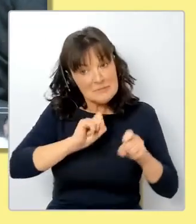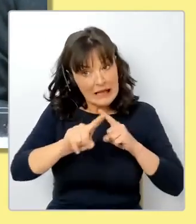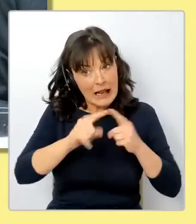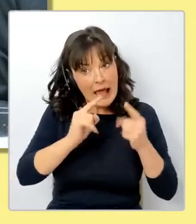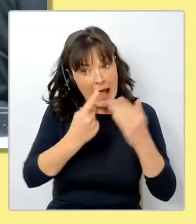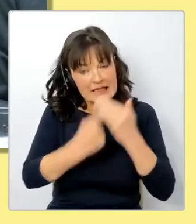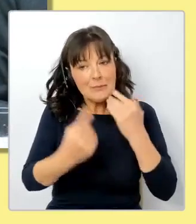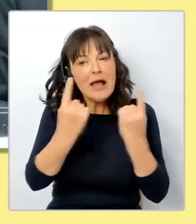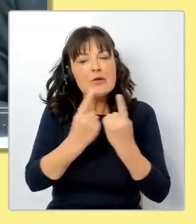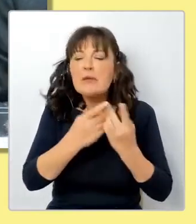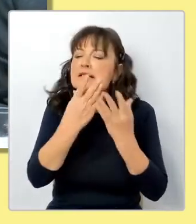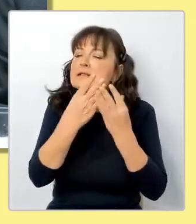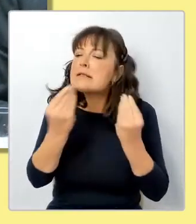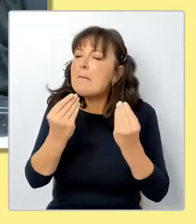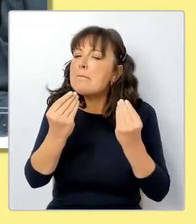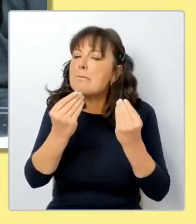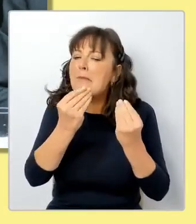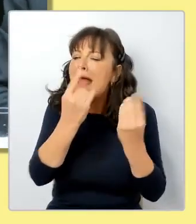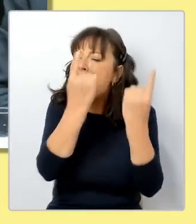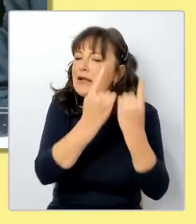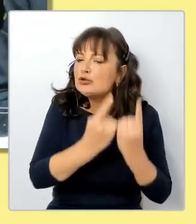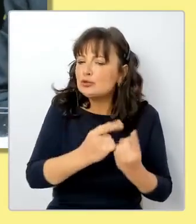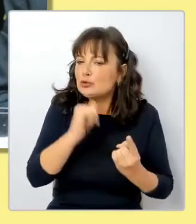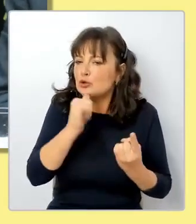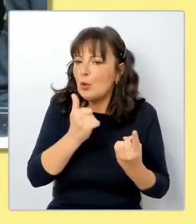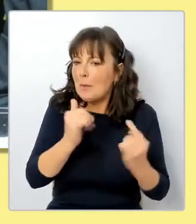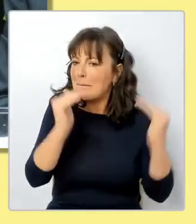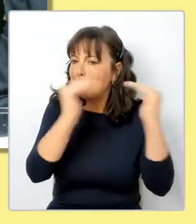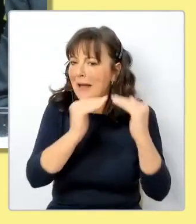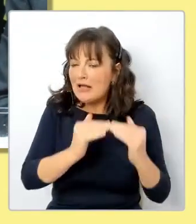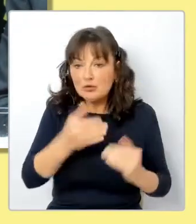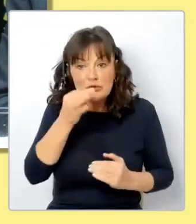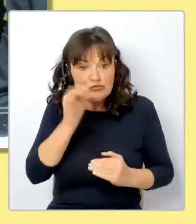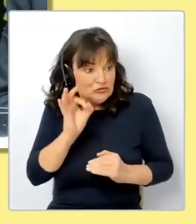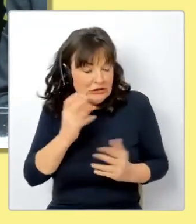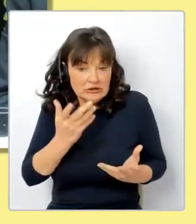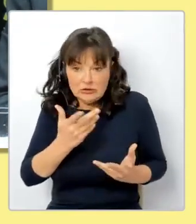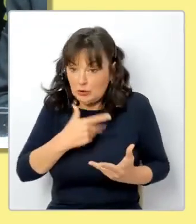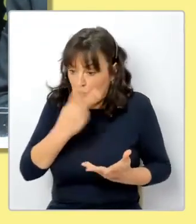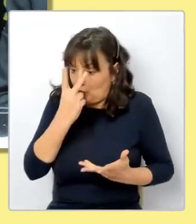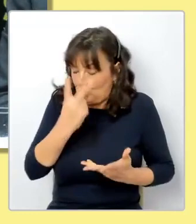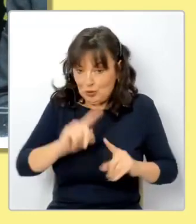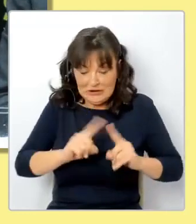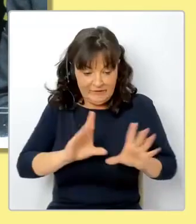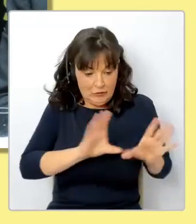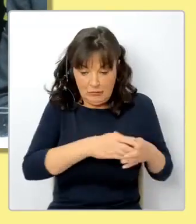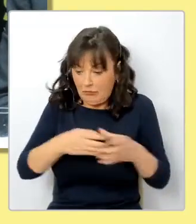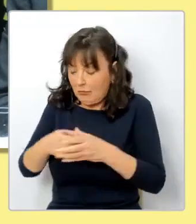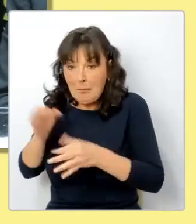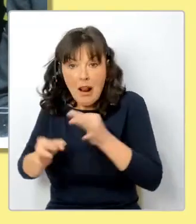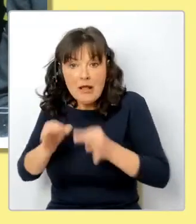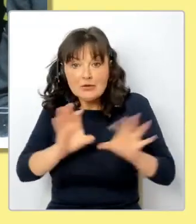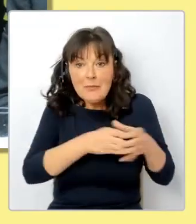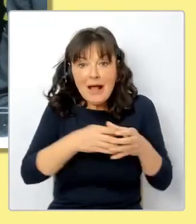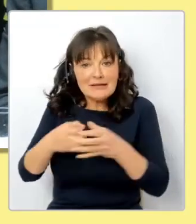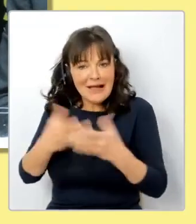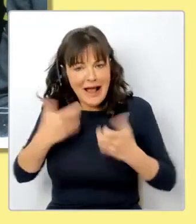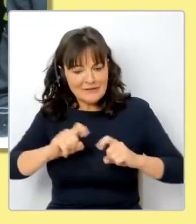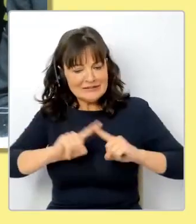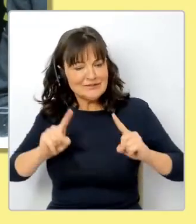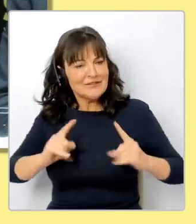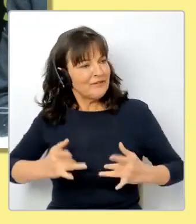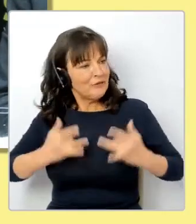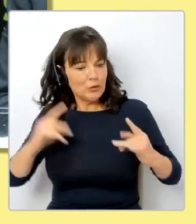not in alignment with the Greens, and it's perfectly legitimate. You know, we're two different political parties, so we're obviously going to have differences of opinion on